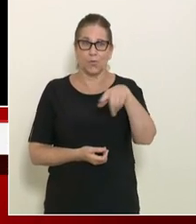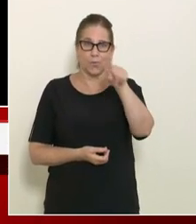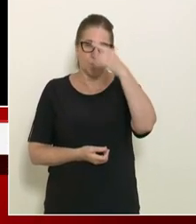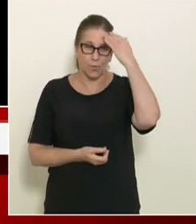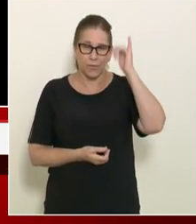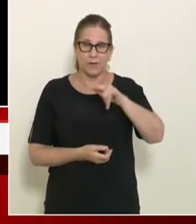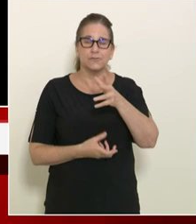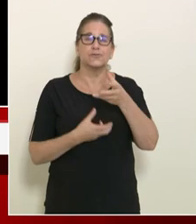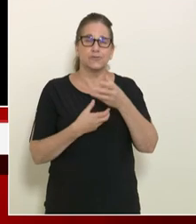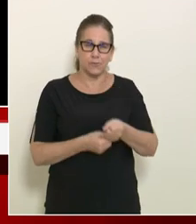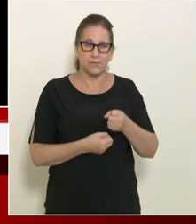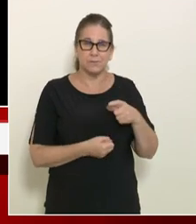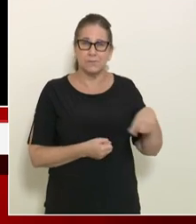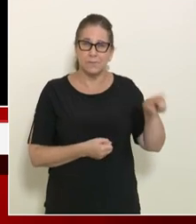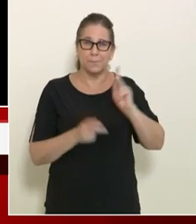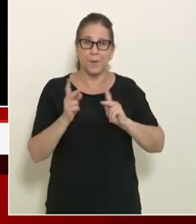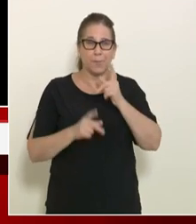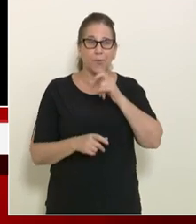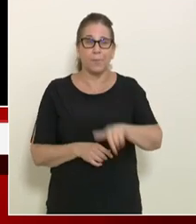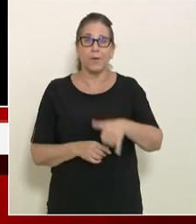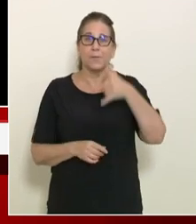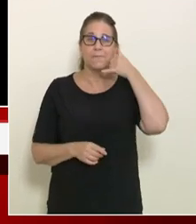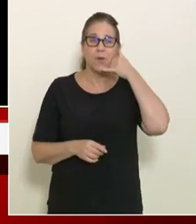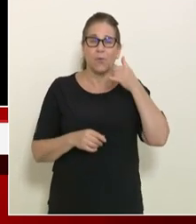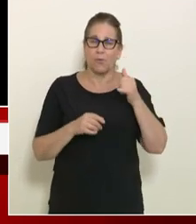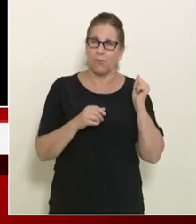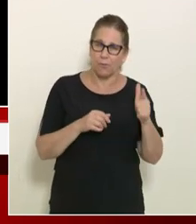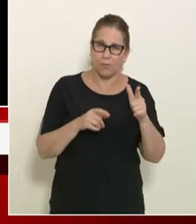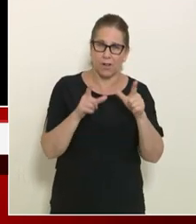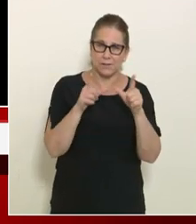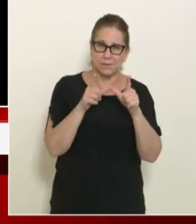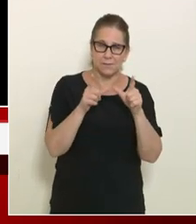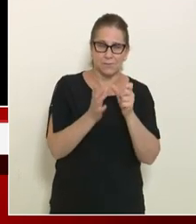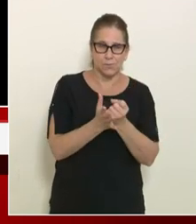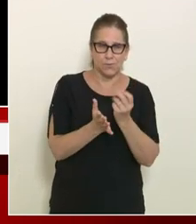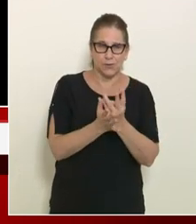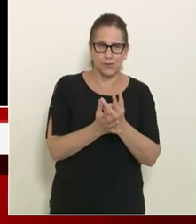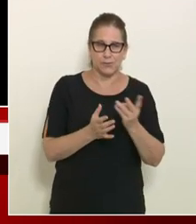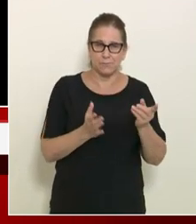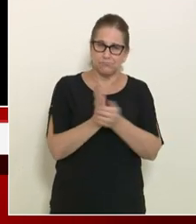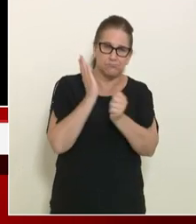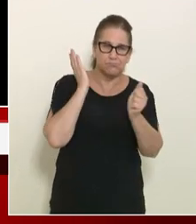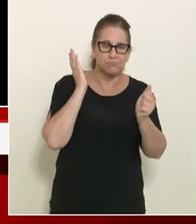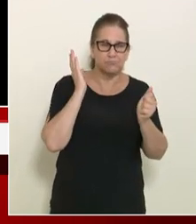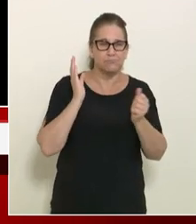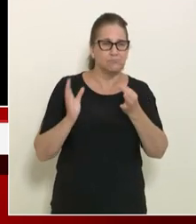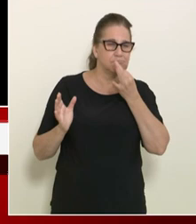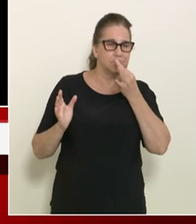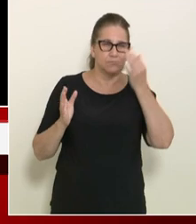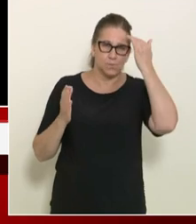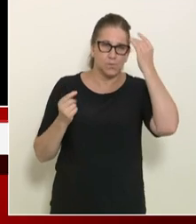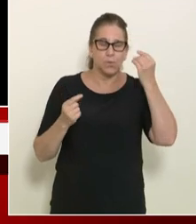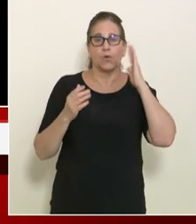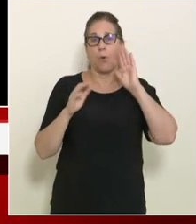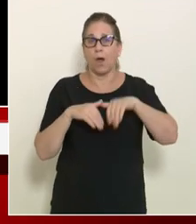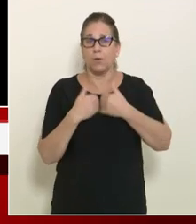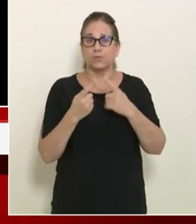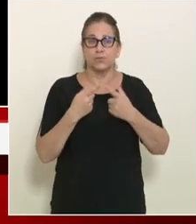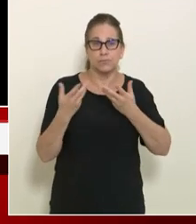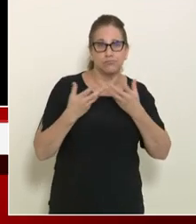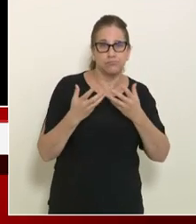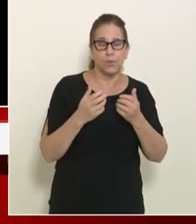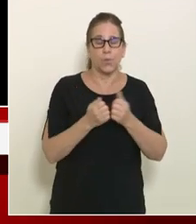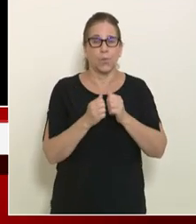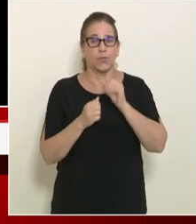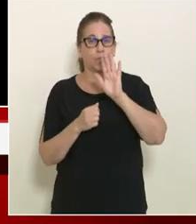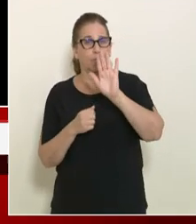more intensive care if required. This includes addressing grief, loss, and trauma related to the loss of a